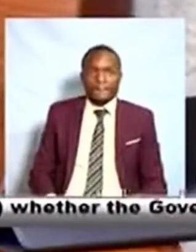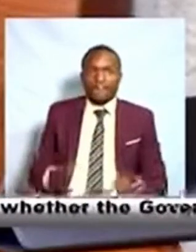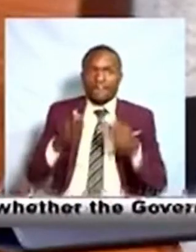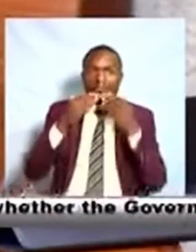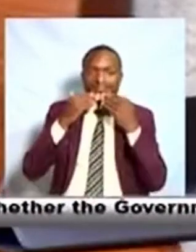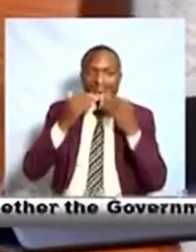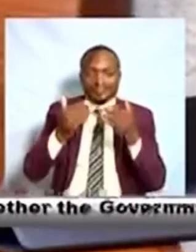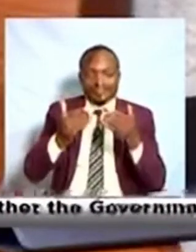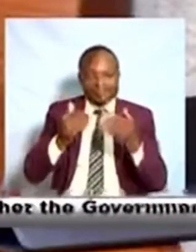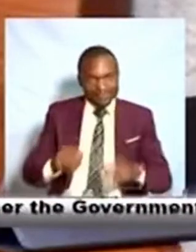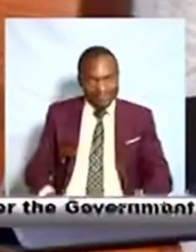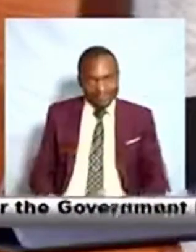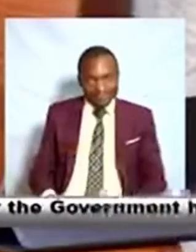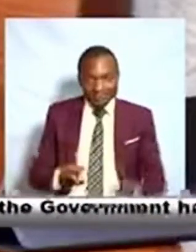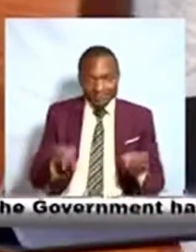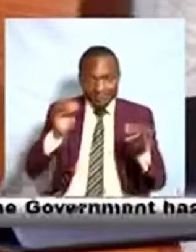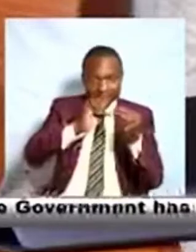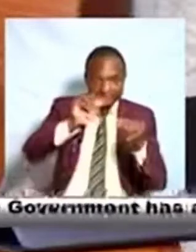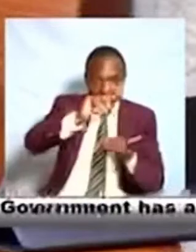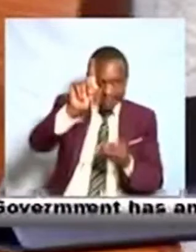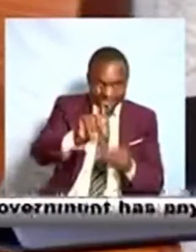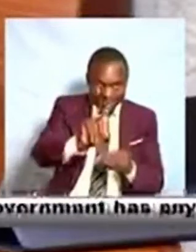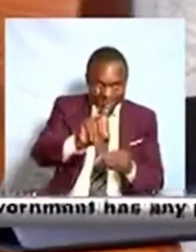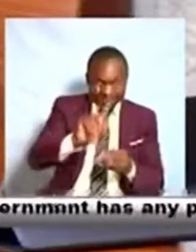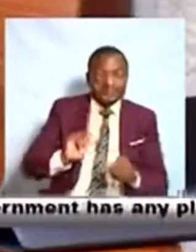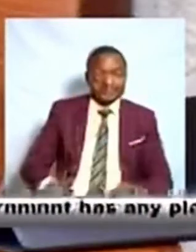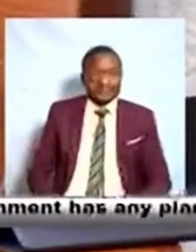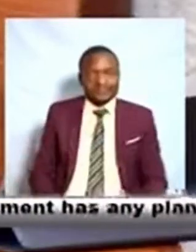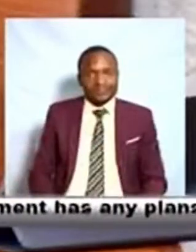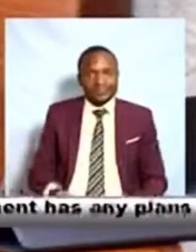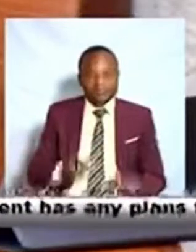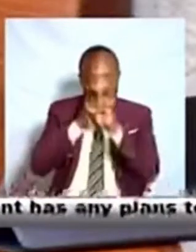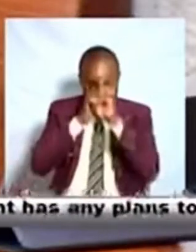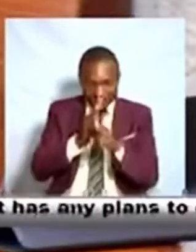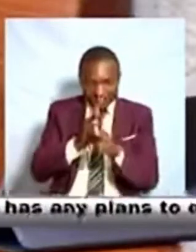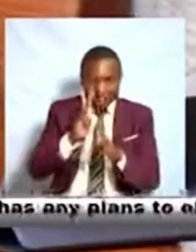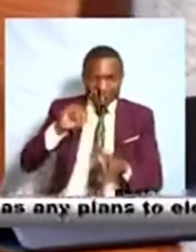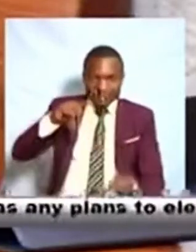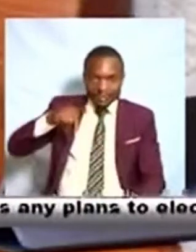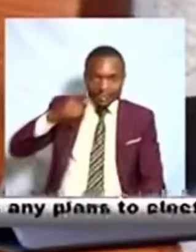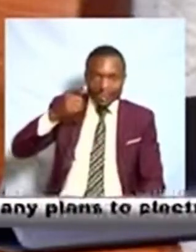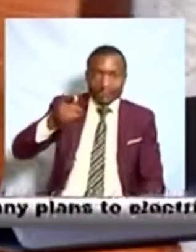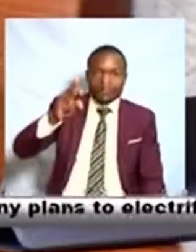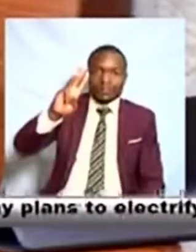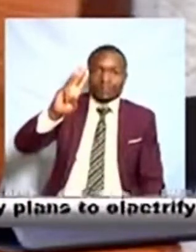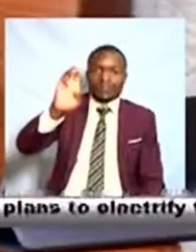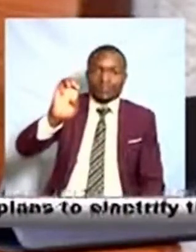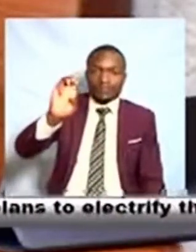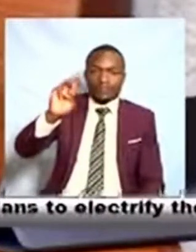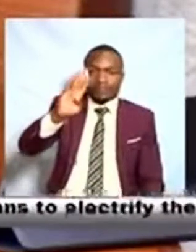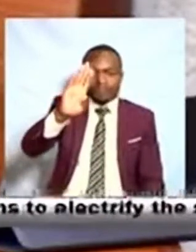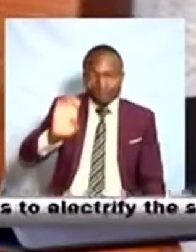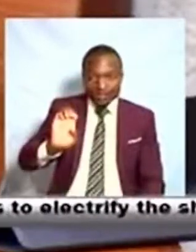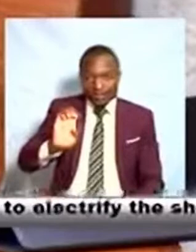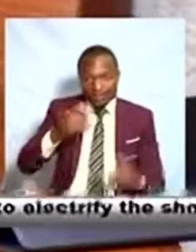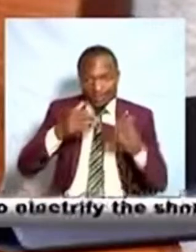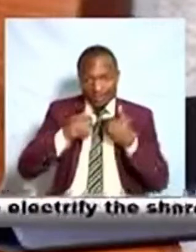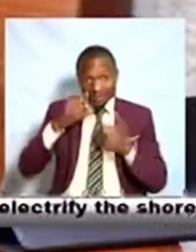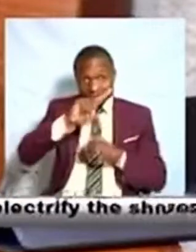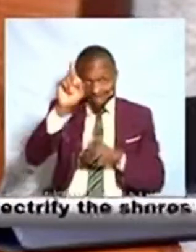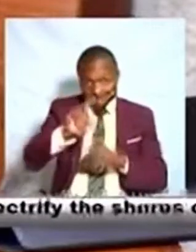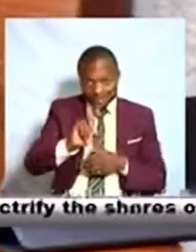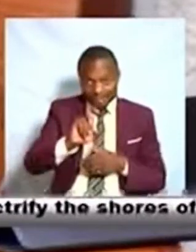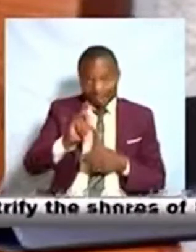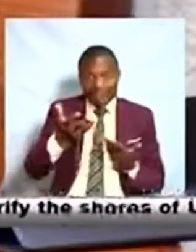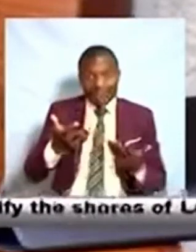Thank you. Supplementary questions? The Honorable Member for Gwembe, do you have any supplementary questions?